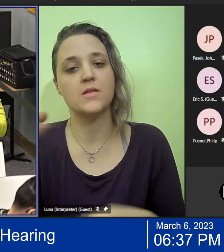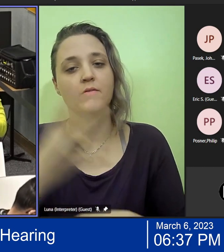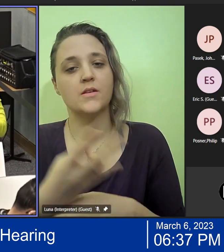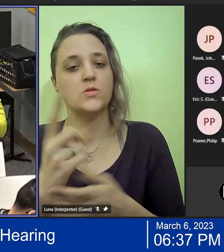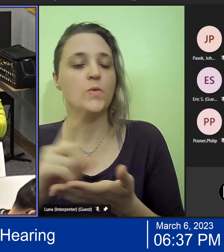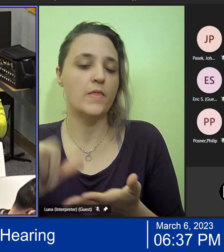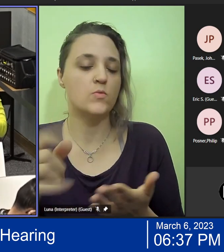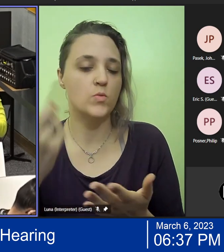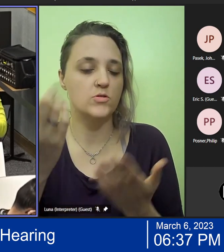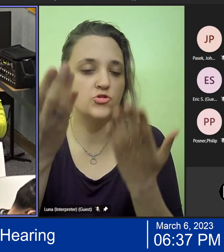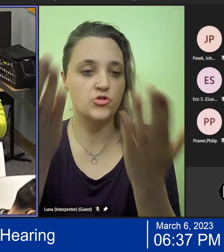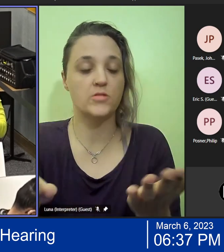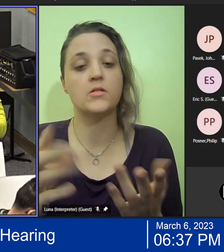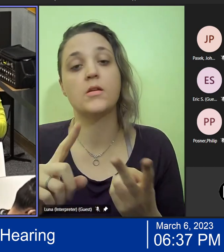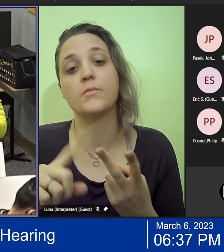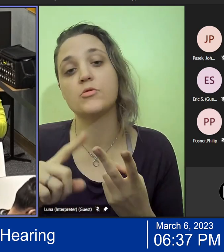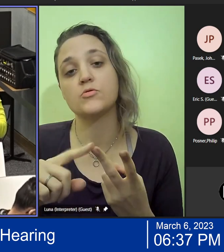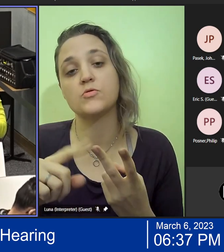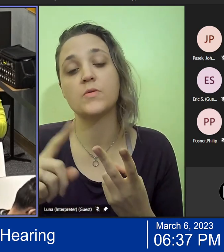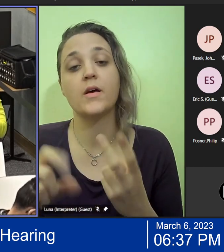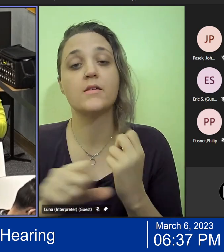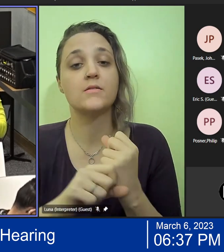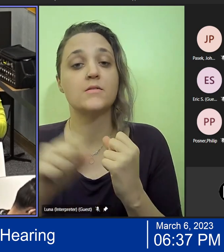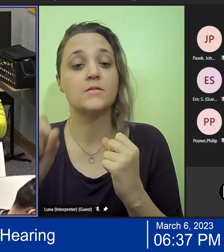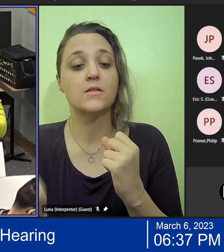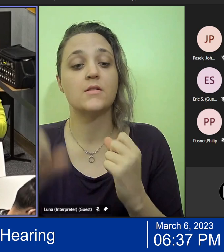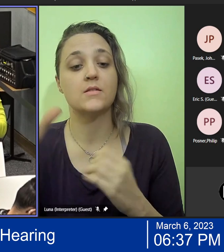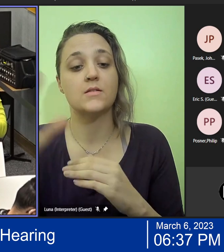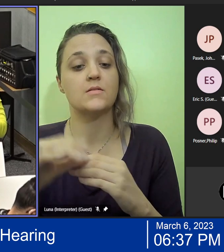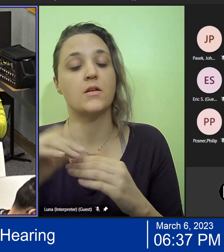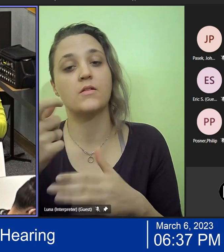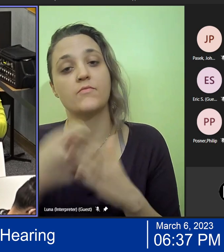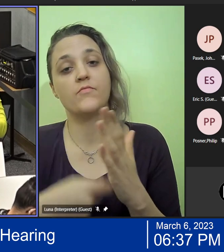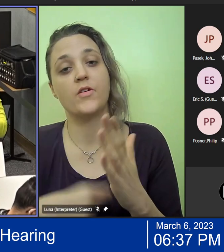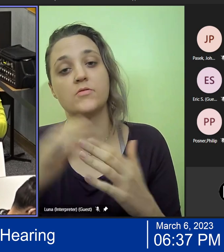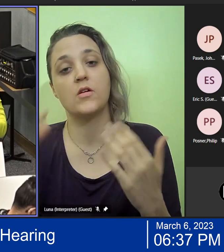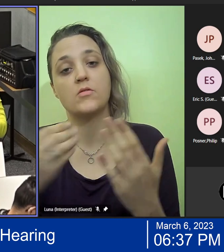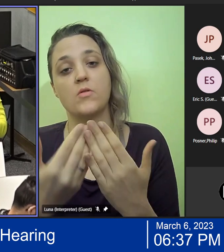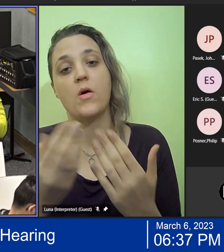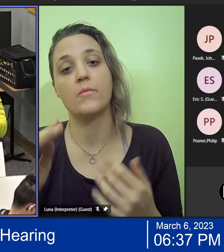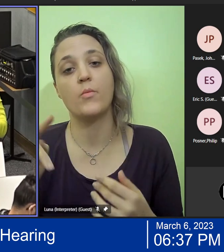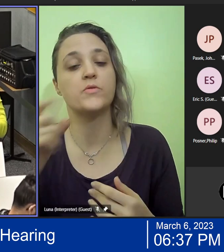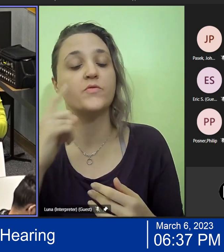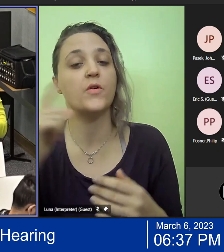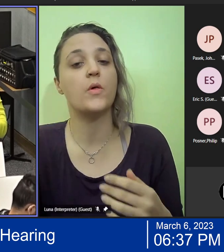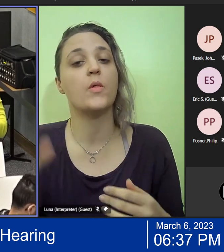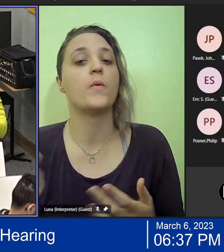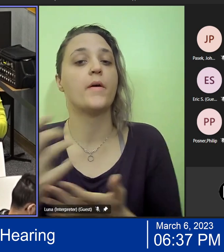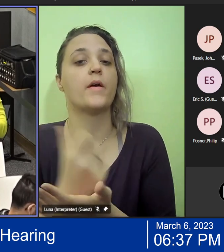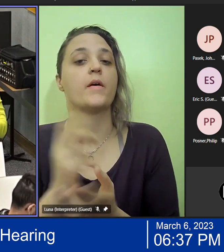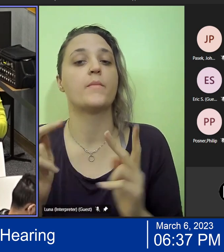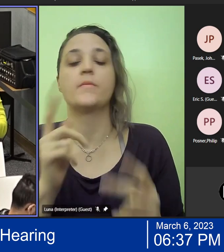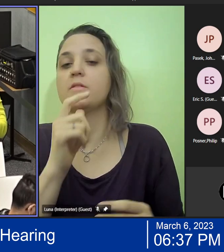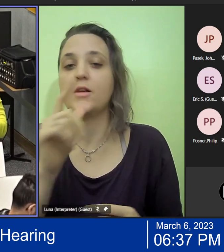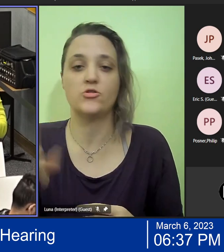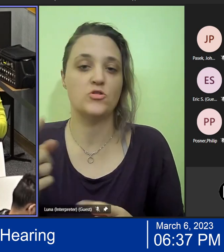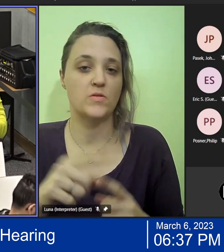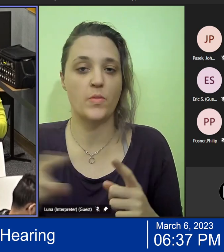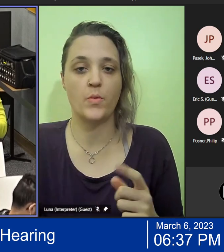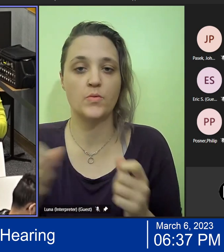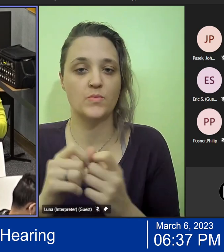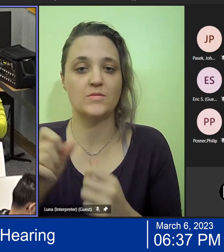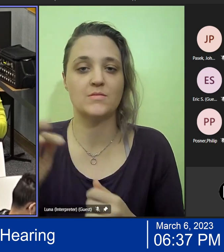week is one suggestion. Number two, extend this, discounted fares on all transit modes to all low-income